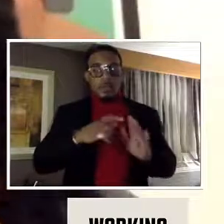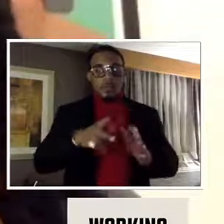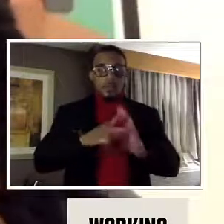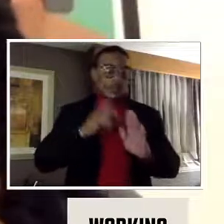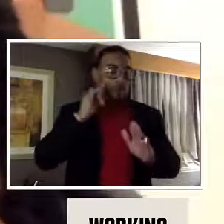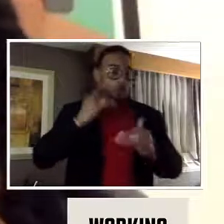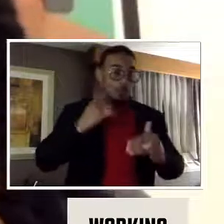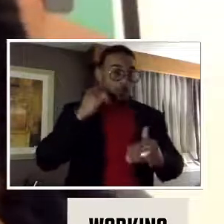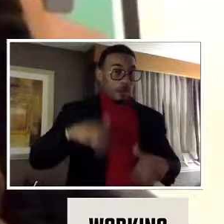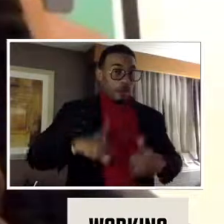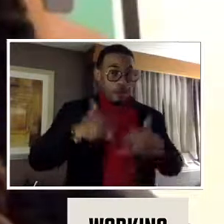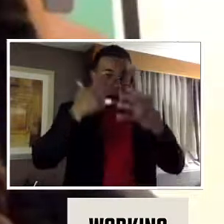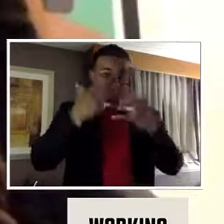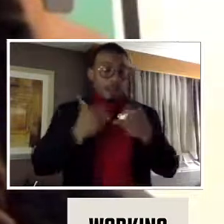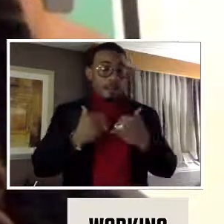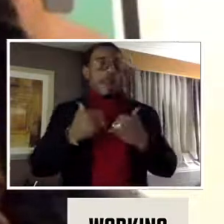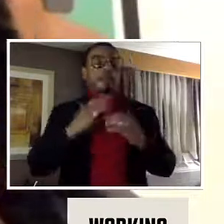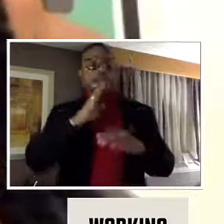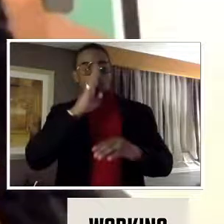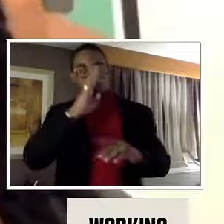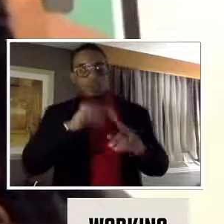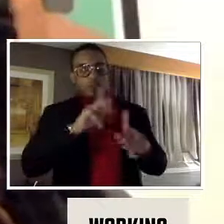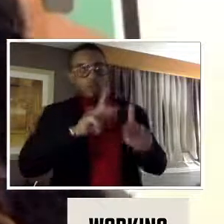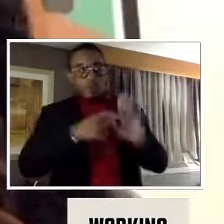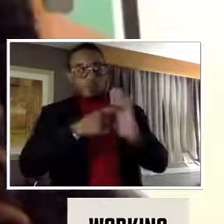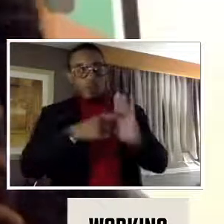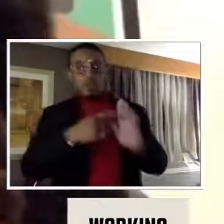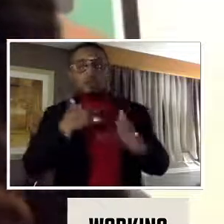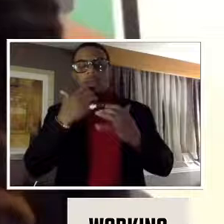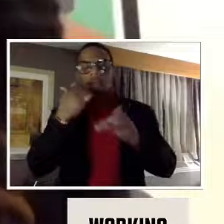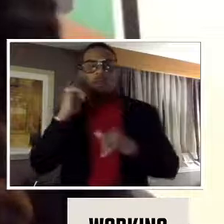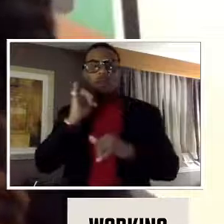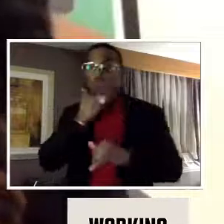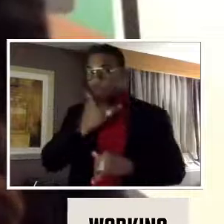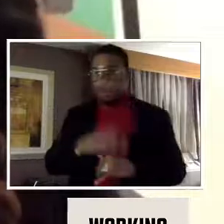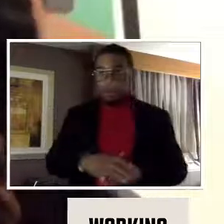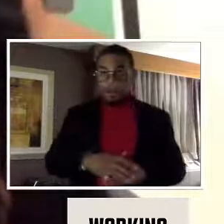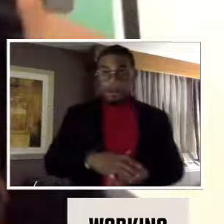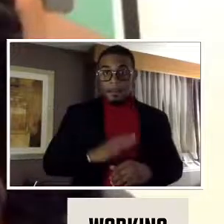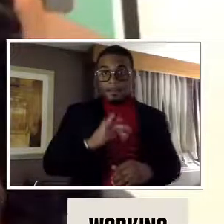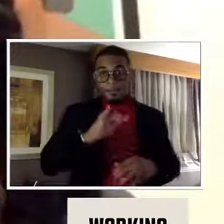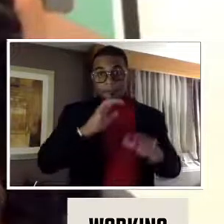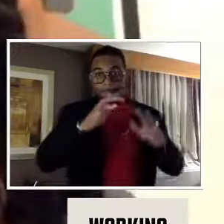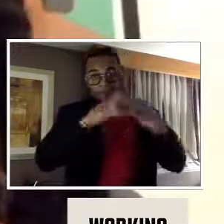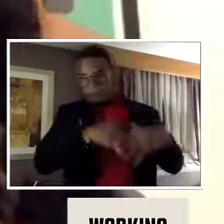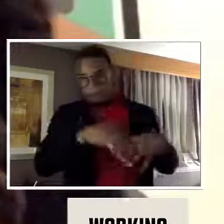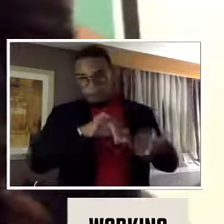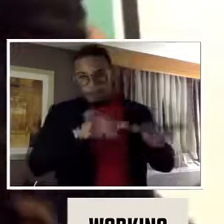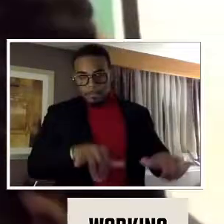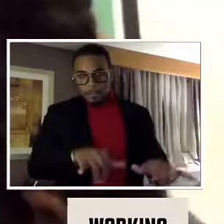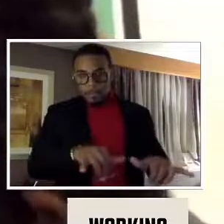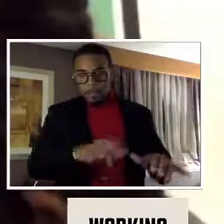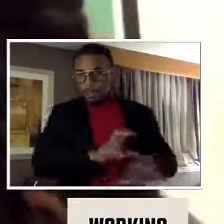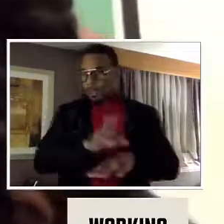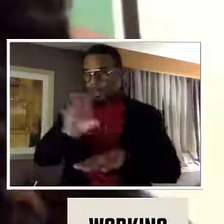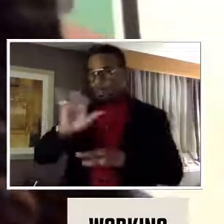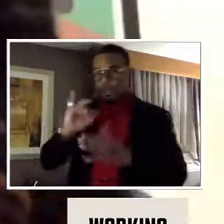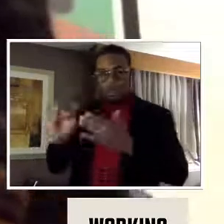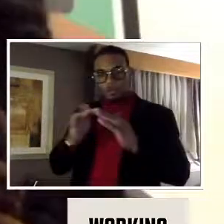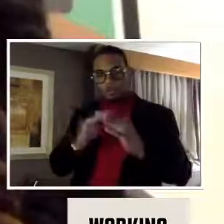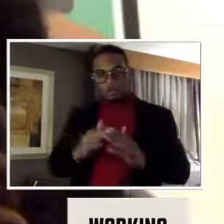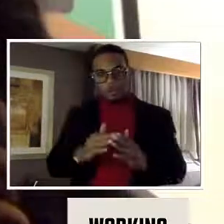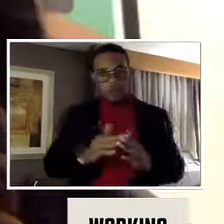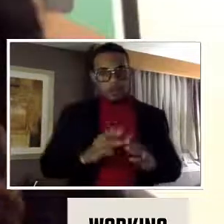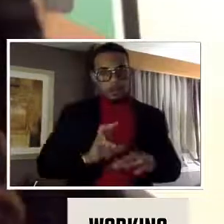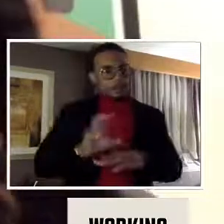Black Lives that speaks directly to the People's Charter's demand that we care for the wrong by dismantling these systems and investing in our